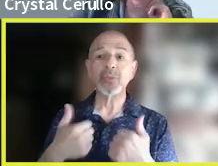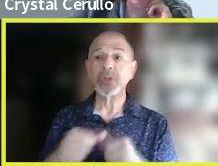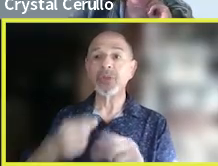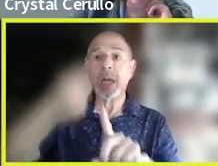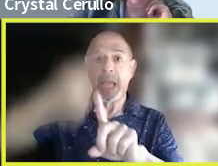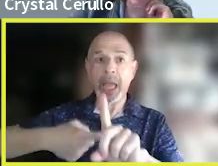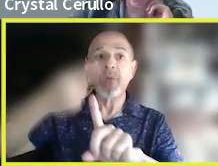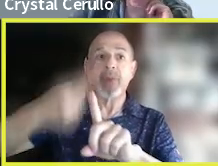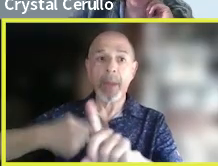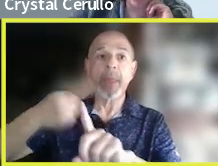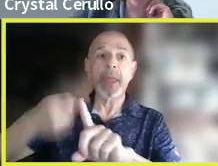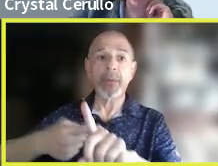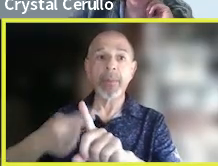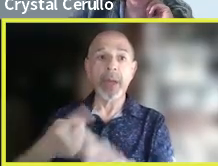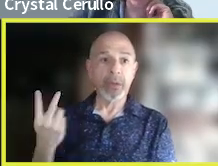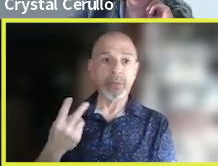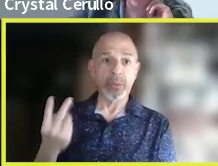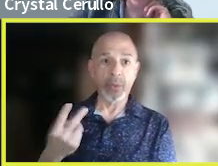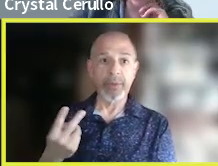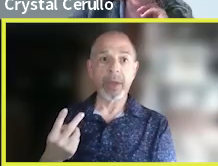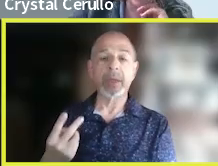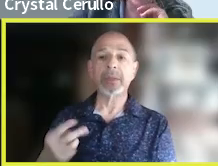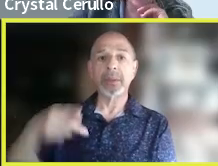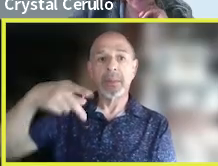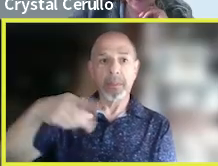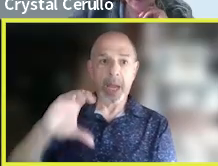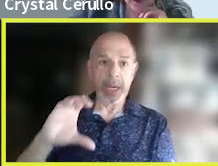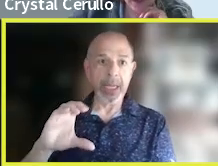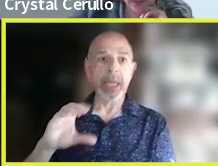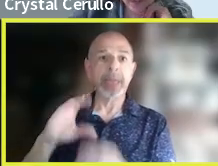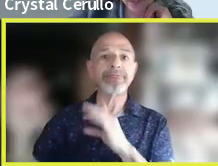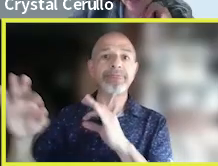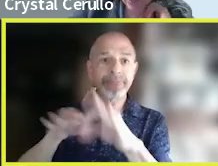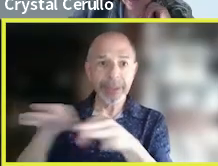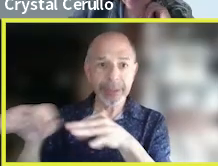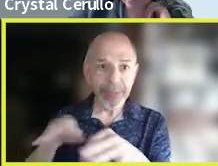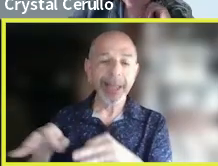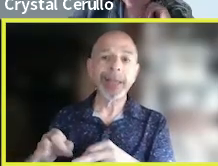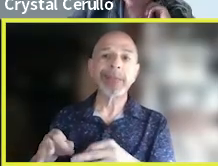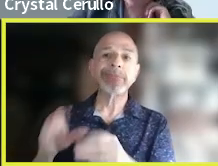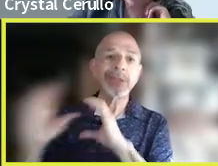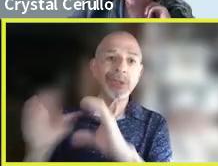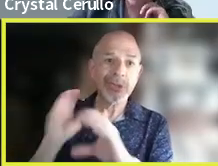searching Disability News You Can Use. I also did put the link to the Advocates in Action page for the podcast in the chat.